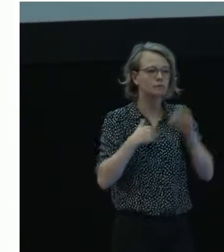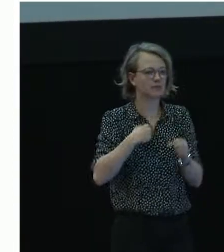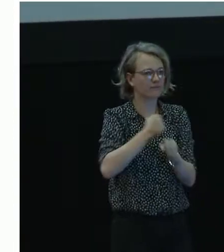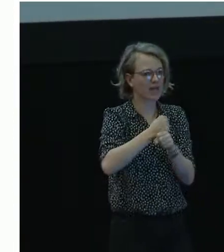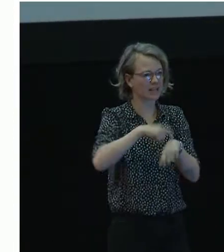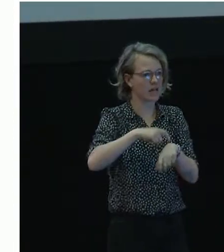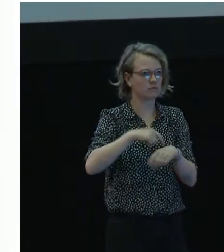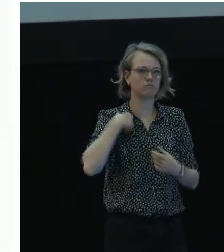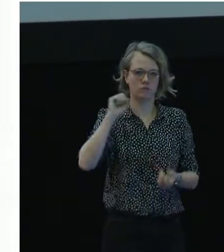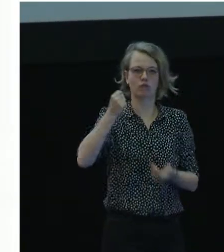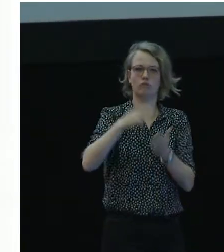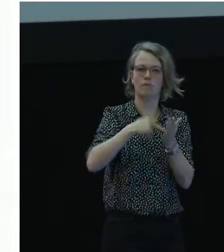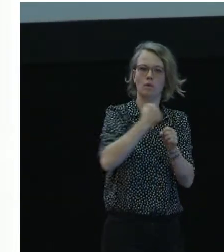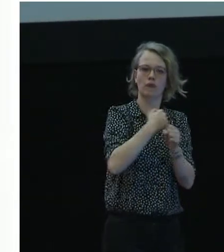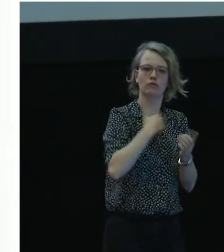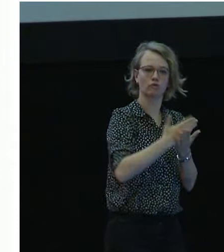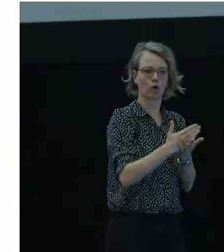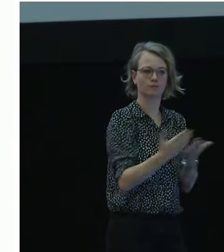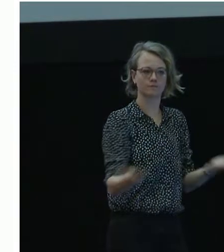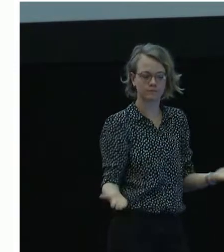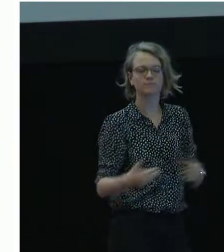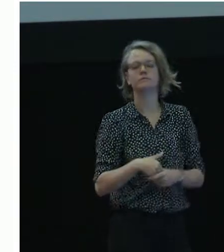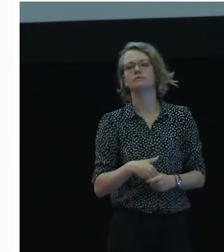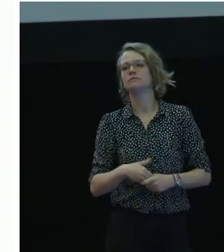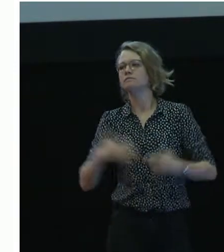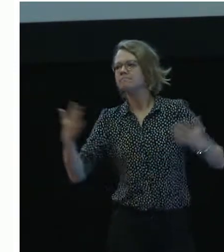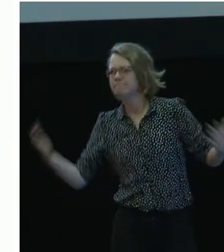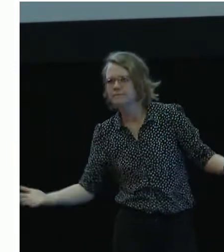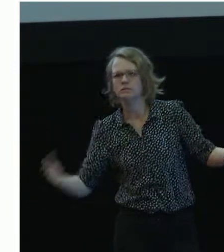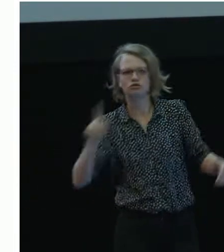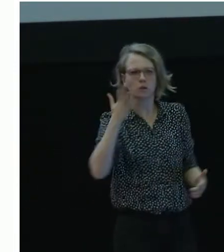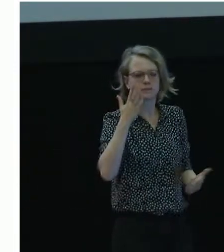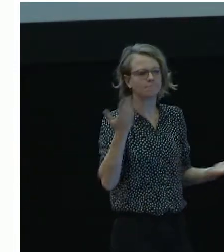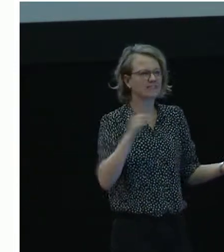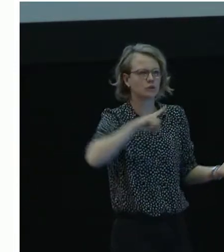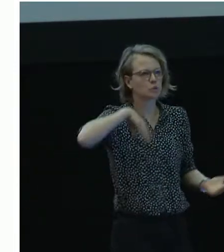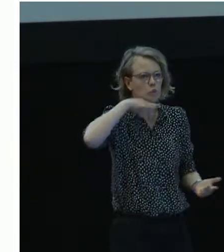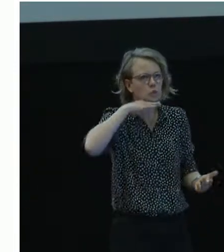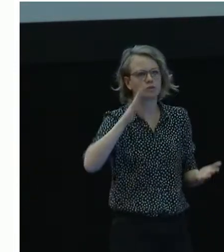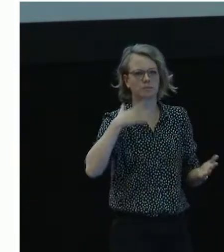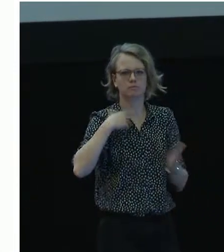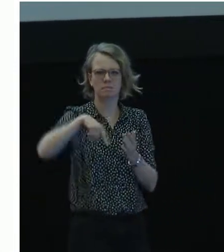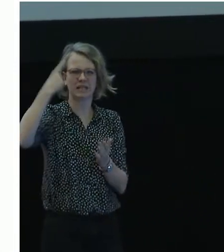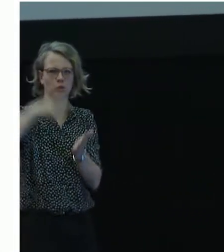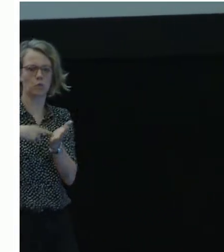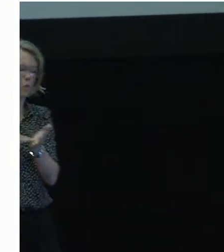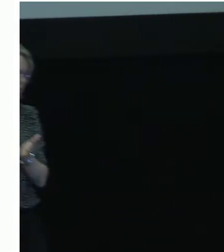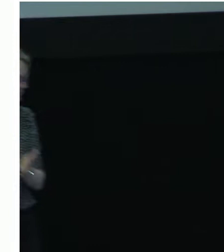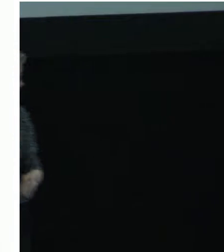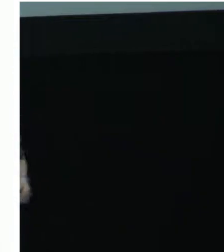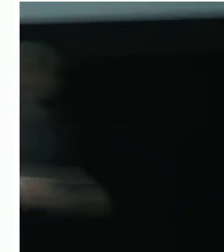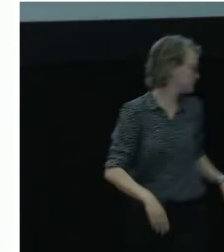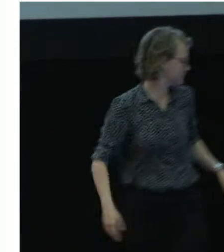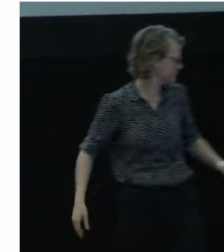a provision, and for my work, 15% of the time I can use interpreters. And sometimes that is